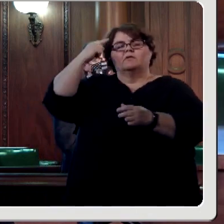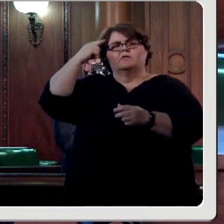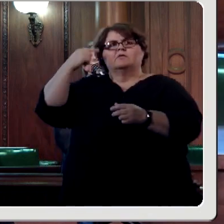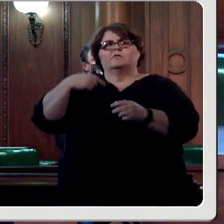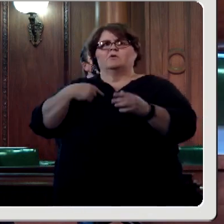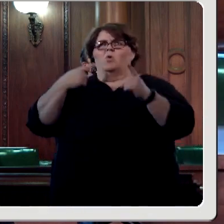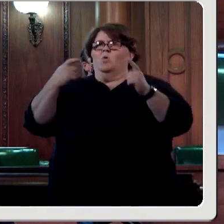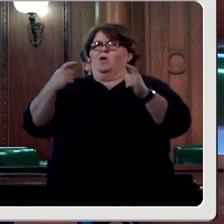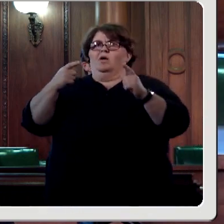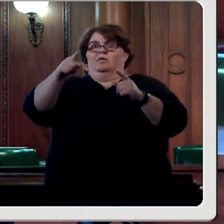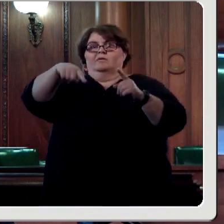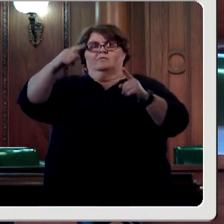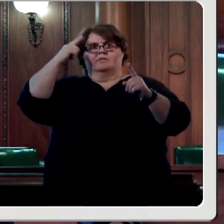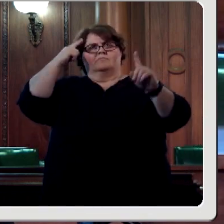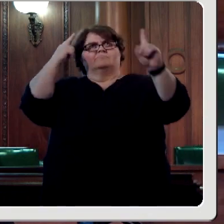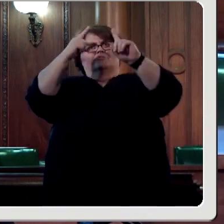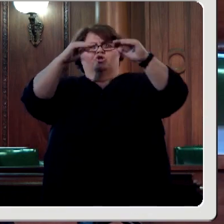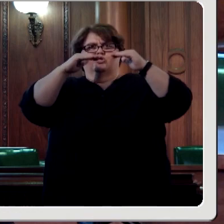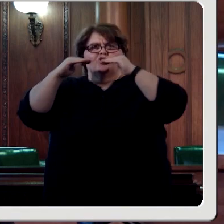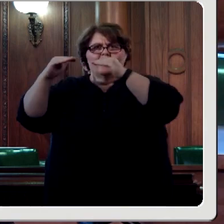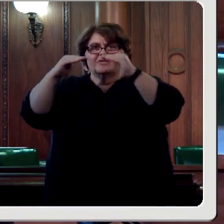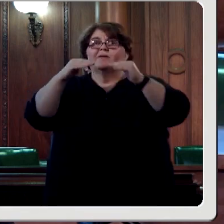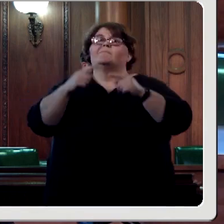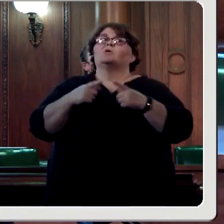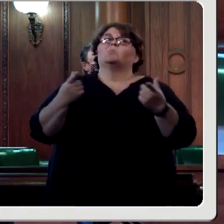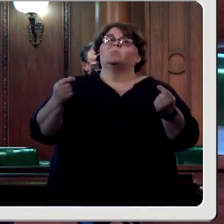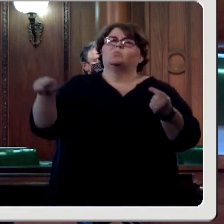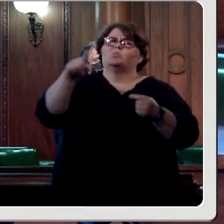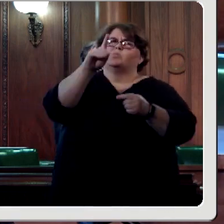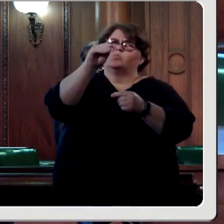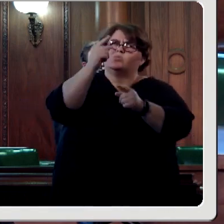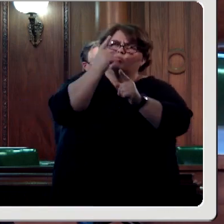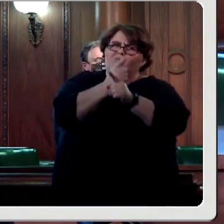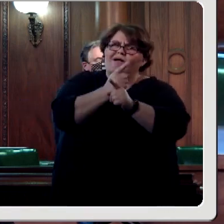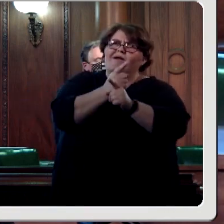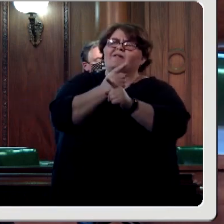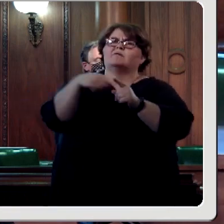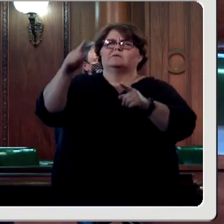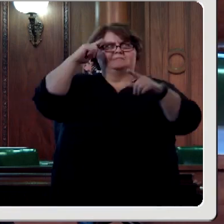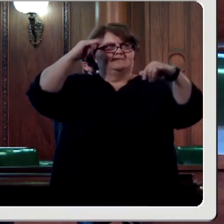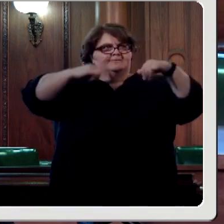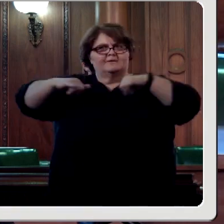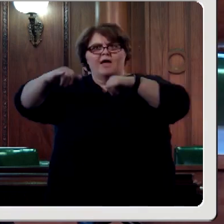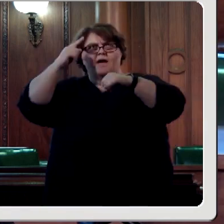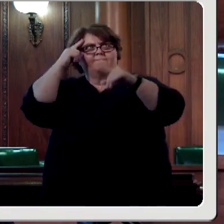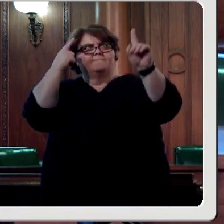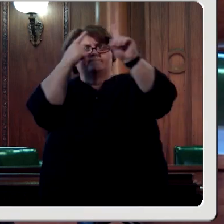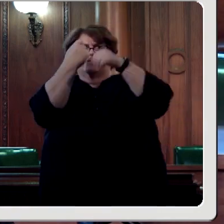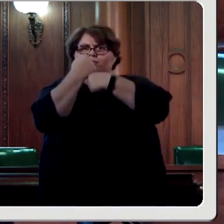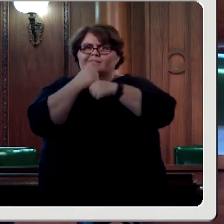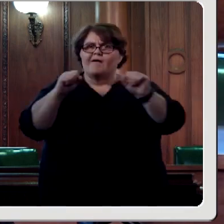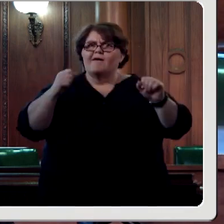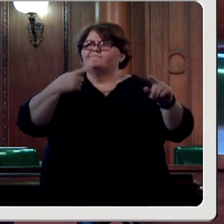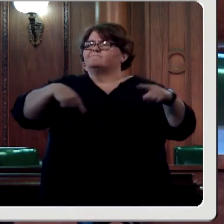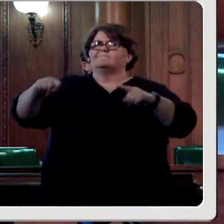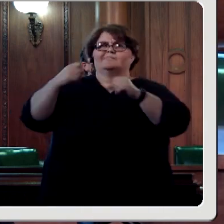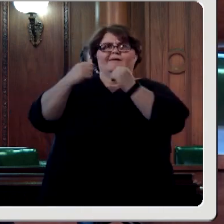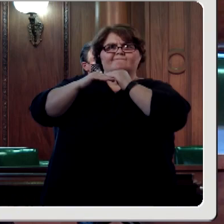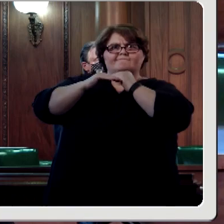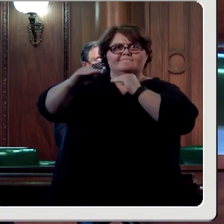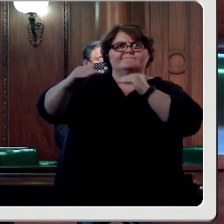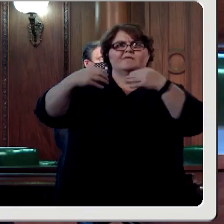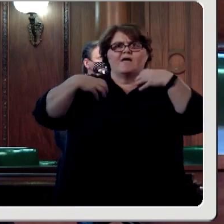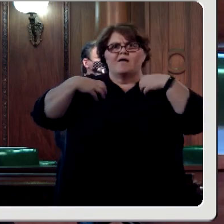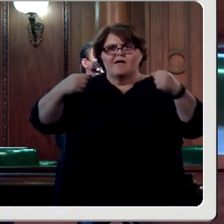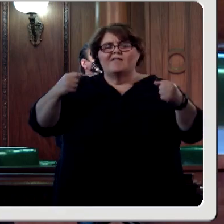right, and safety. This is an approach, to be clear, that is not one to be, quote,